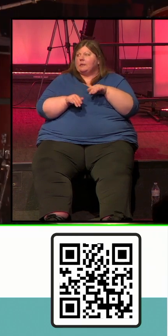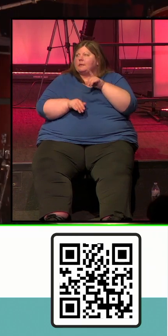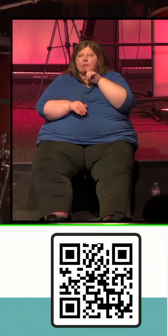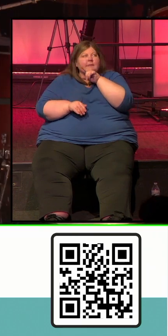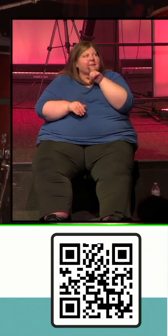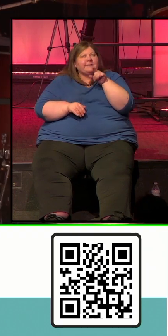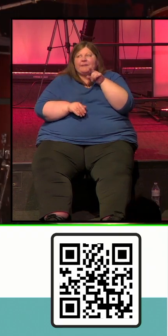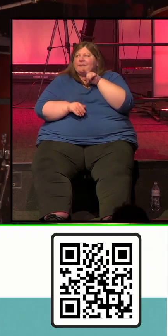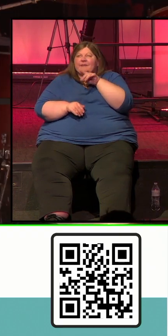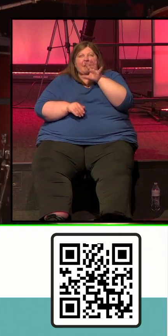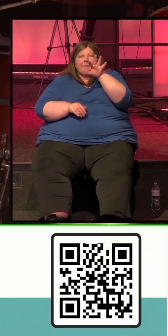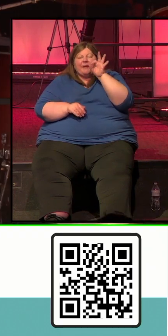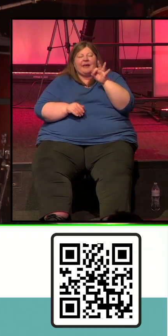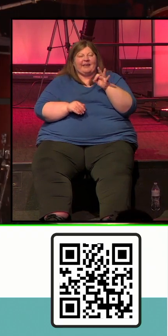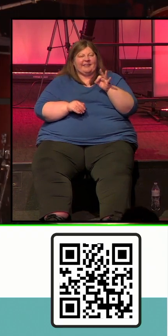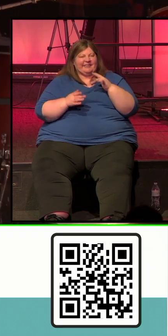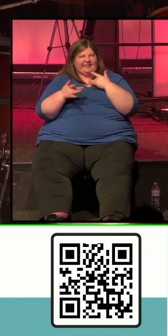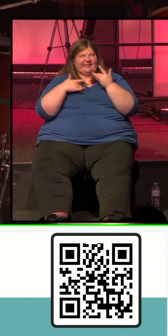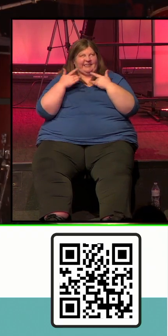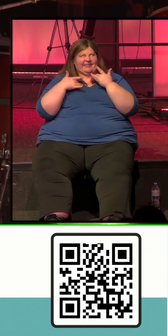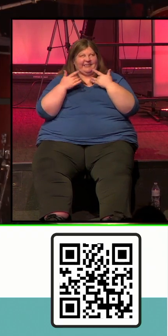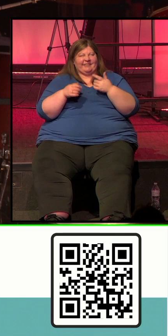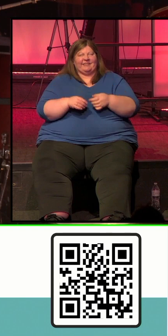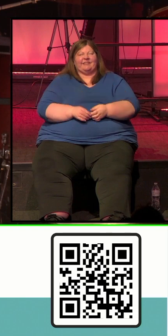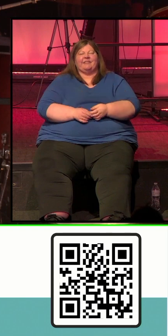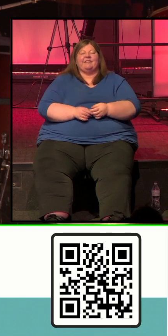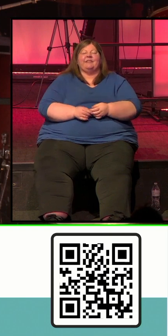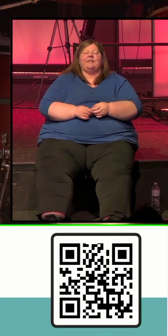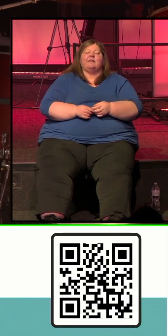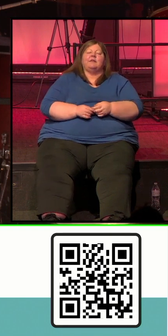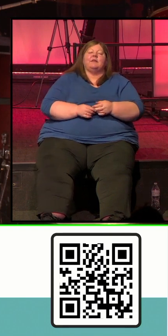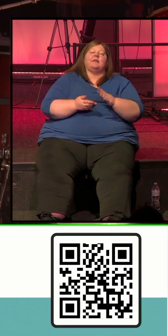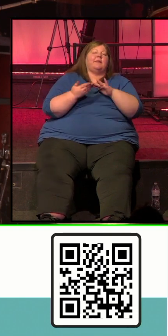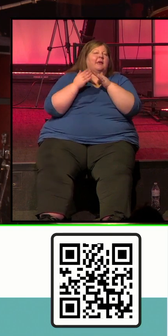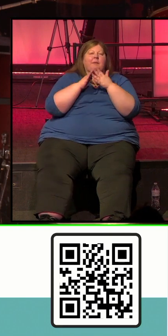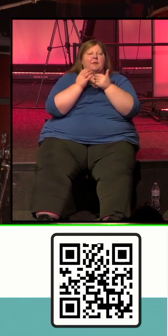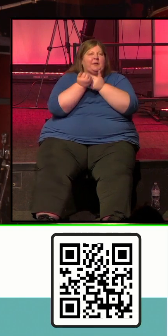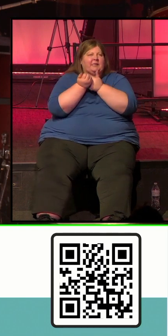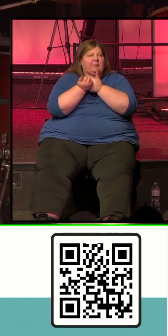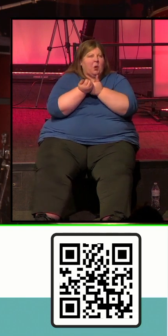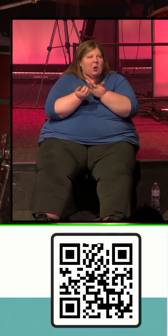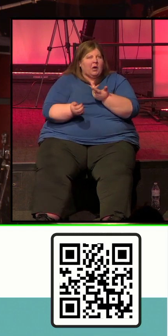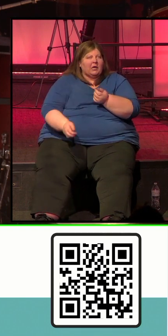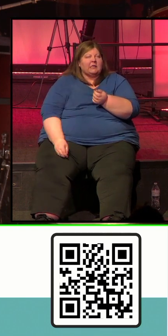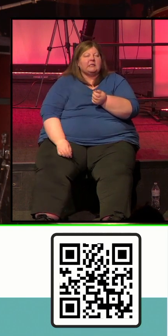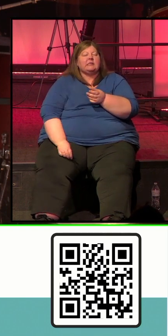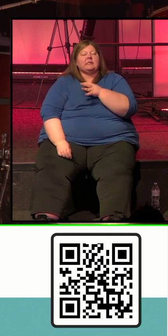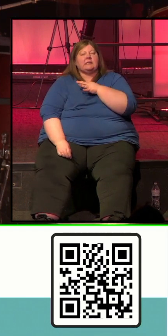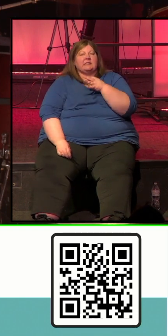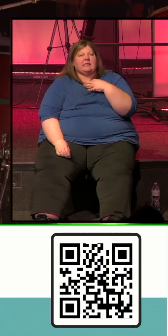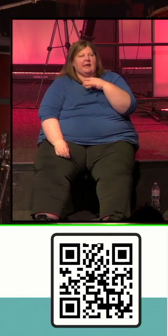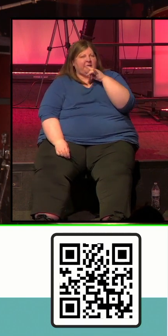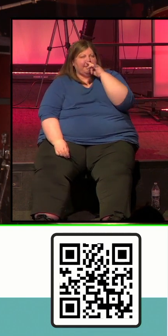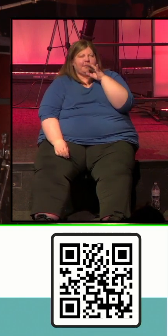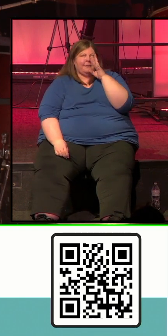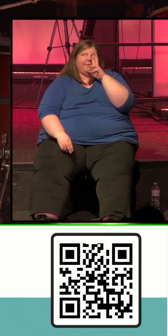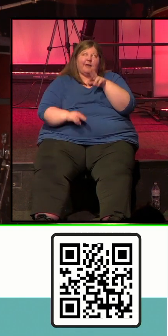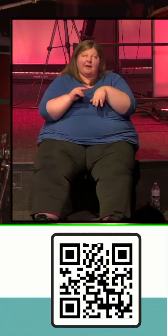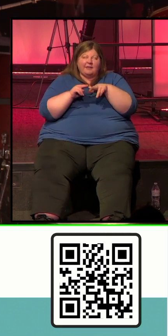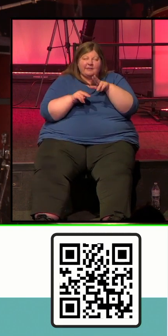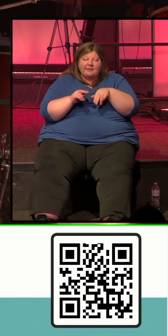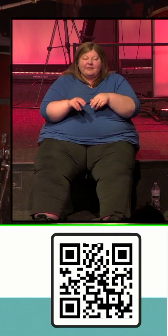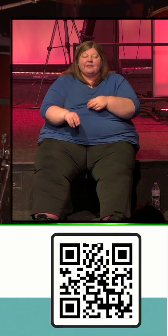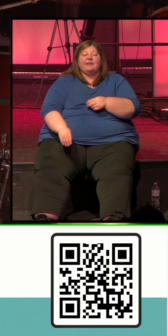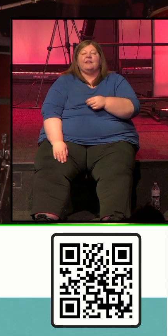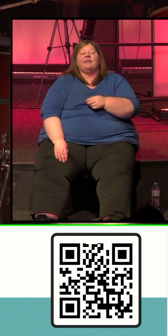own celebration day. It's really exciting. The community rallies around them. The staff and the kids have a blast. And